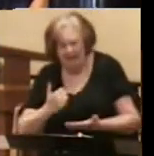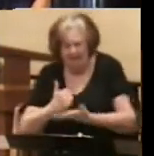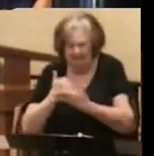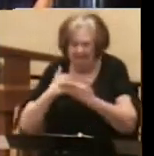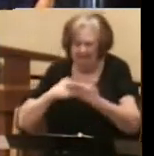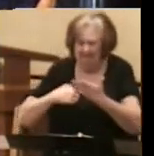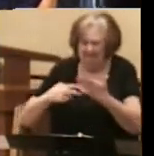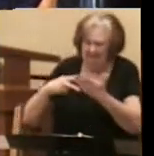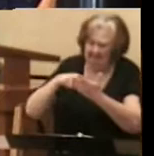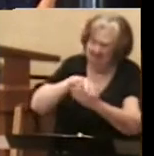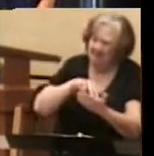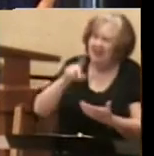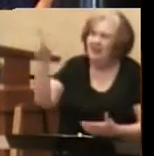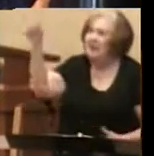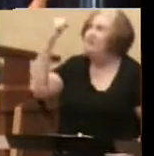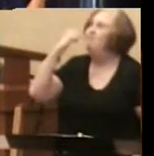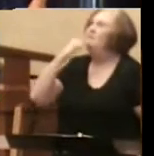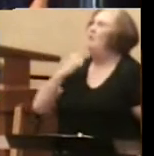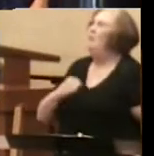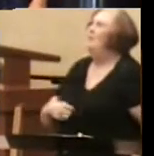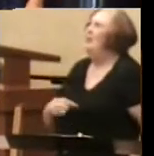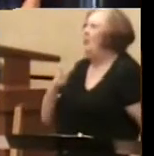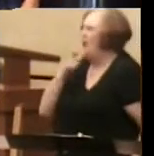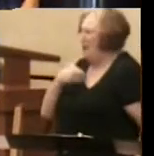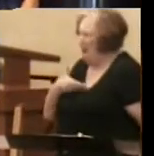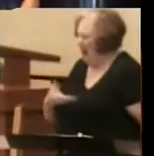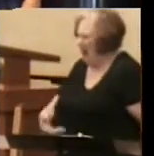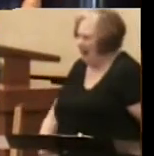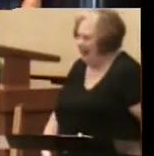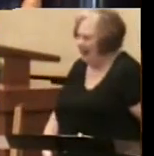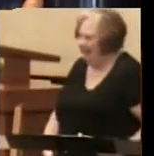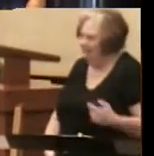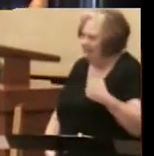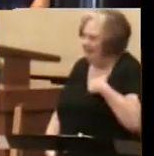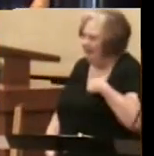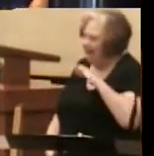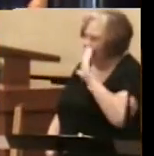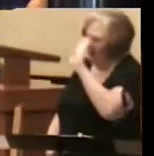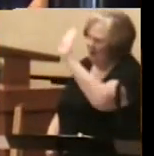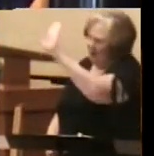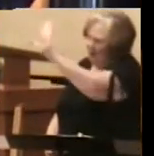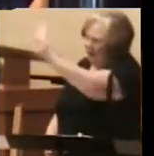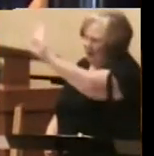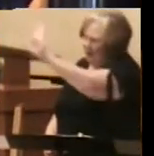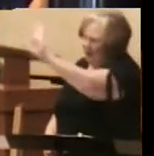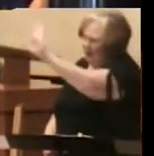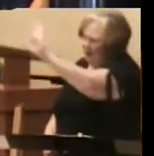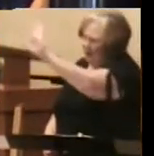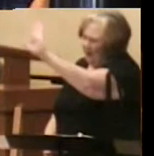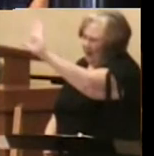you told me who I am. I am